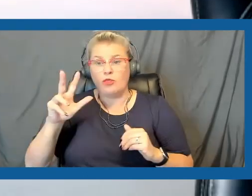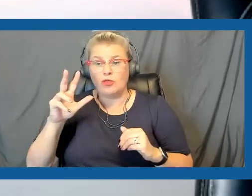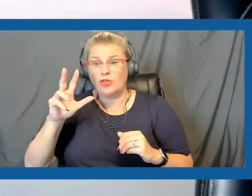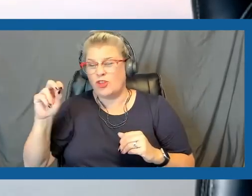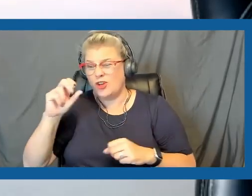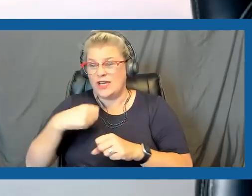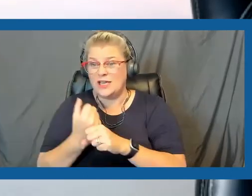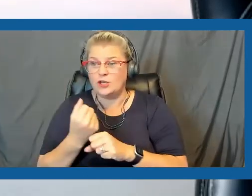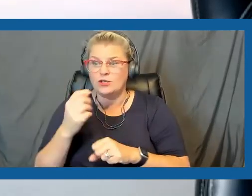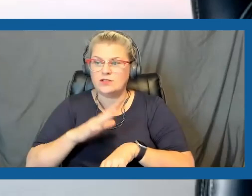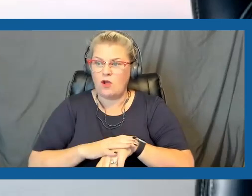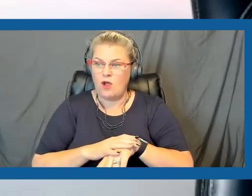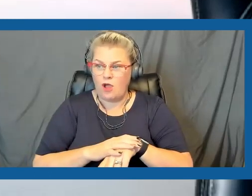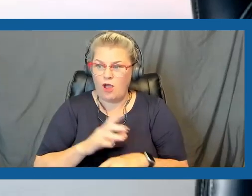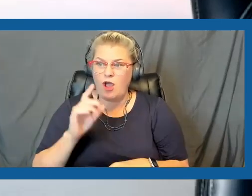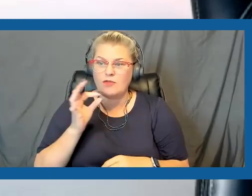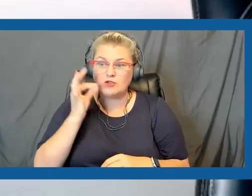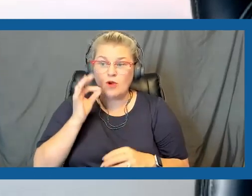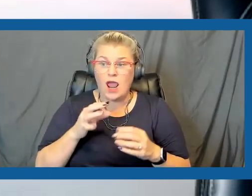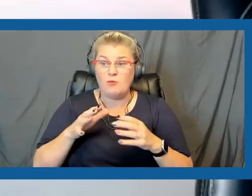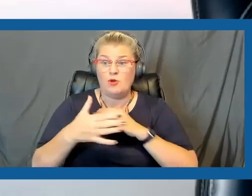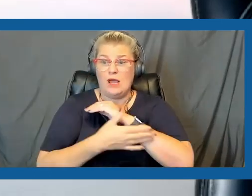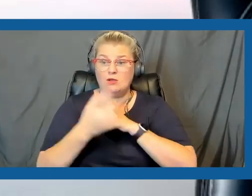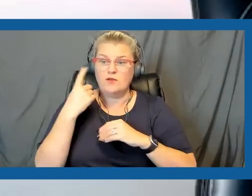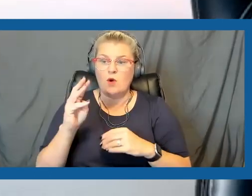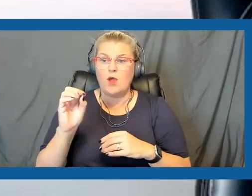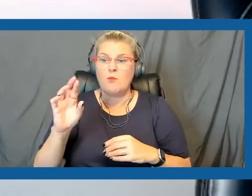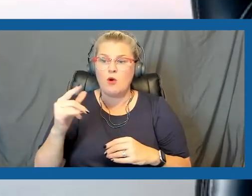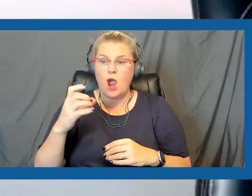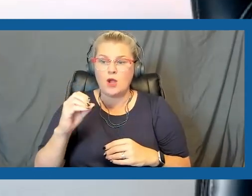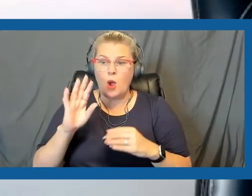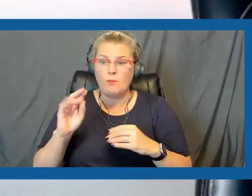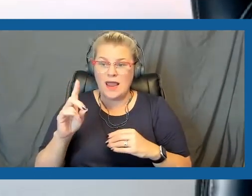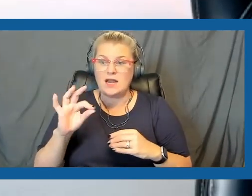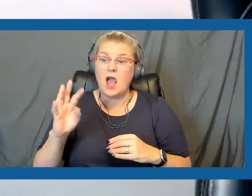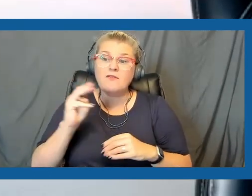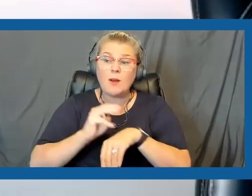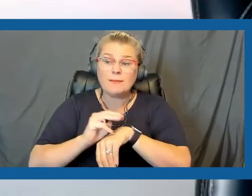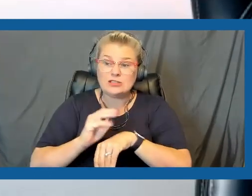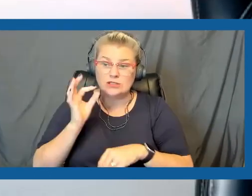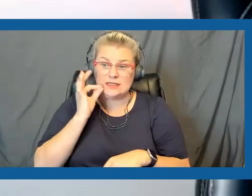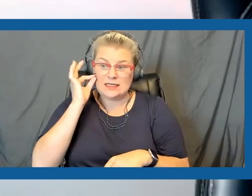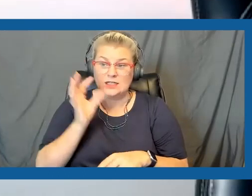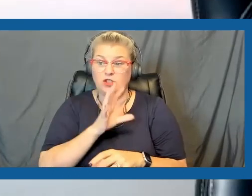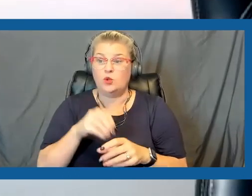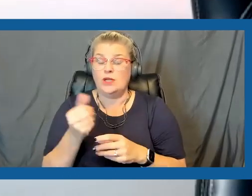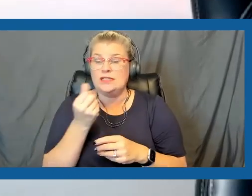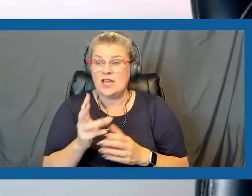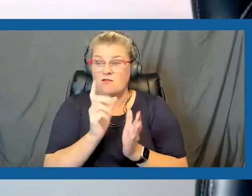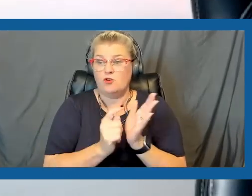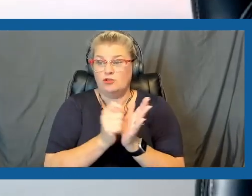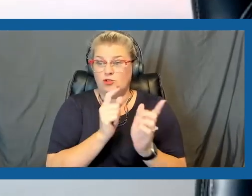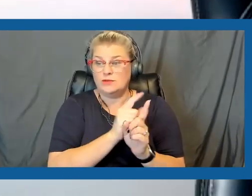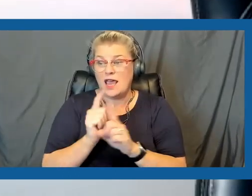Council for the Marengo Band of Mission Indians, including several terms as the chair and as vice